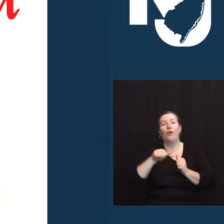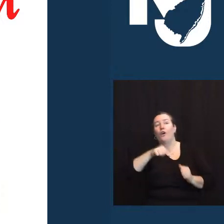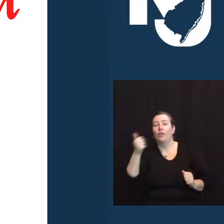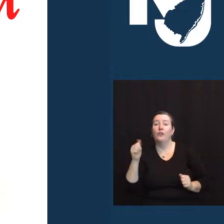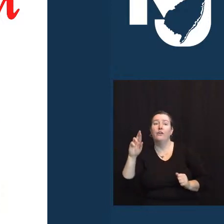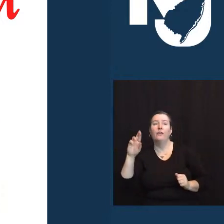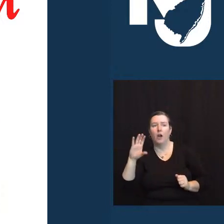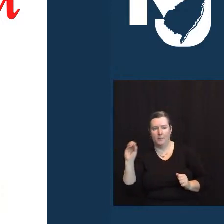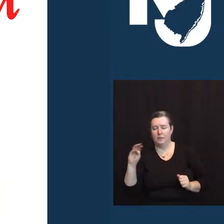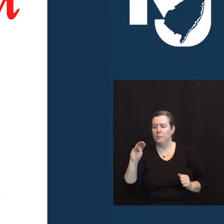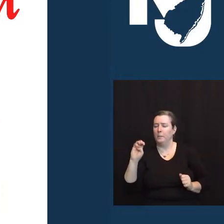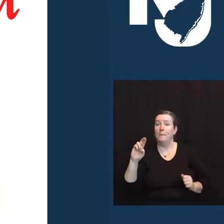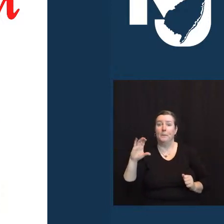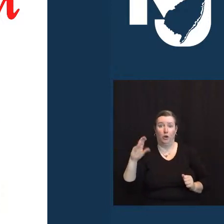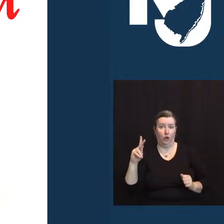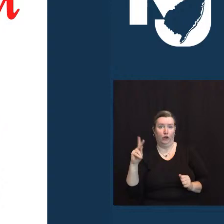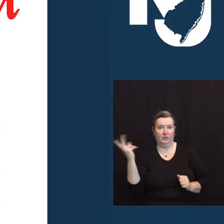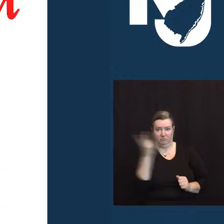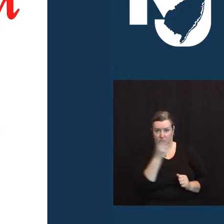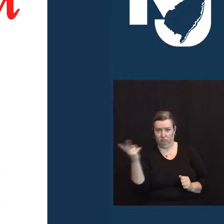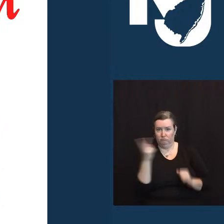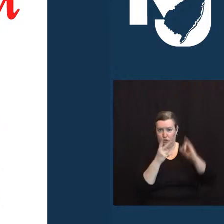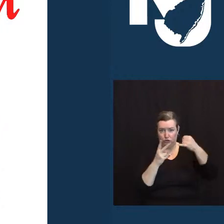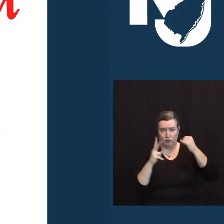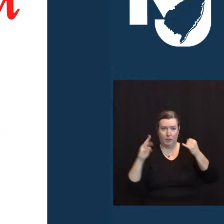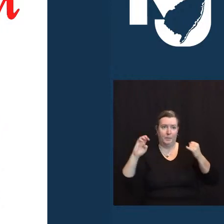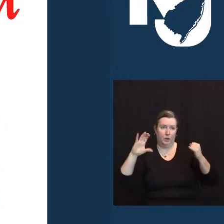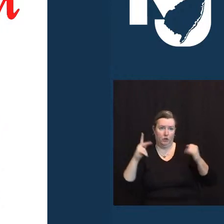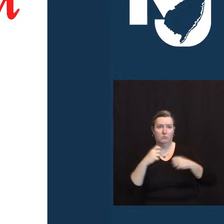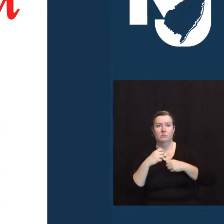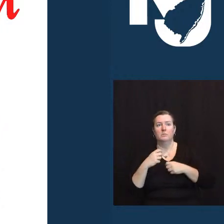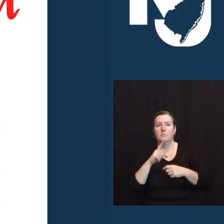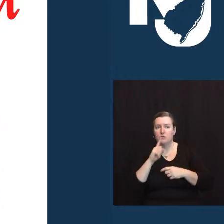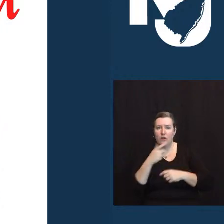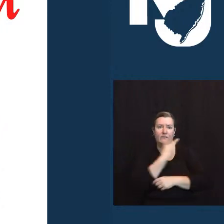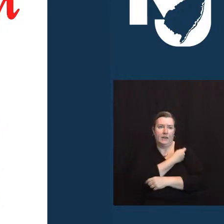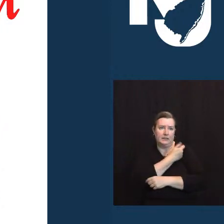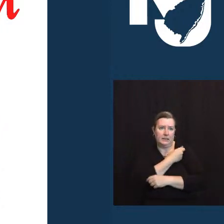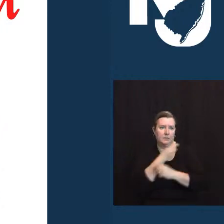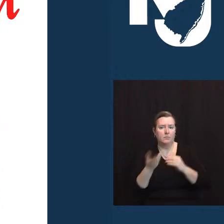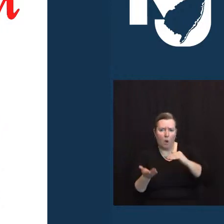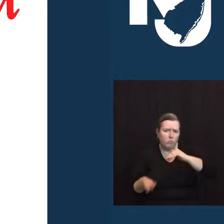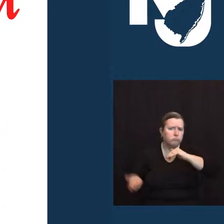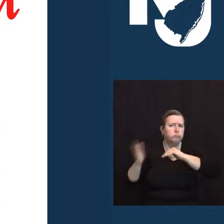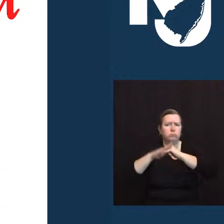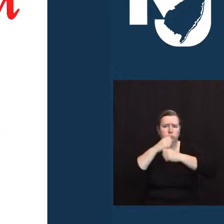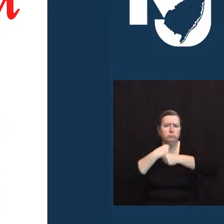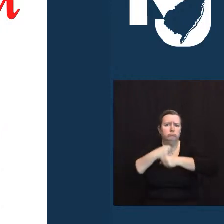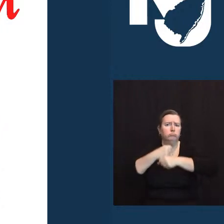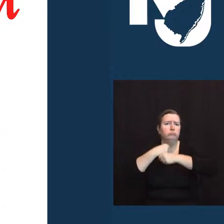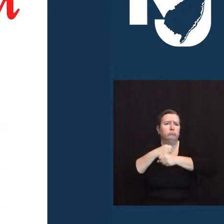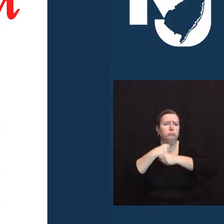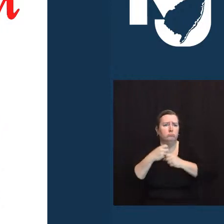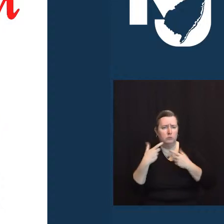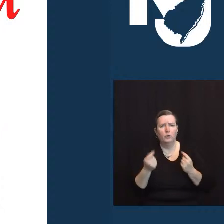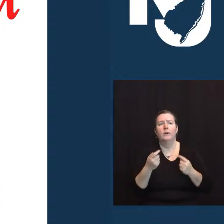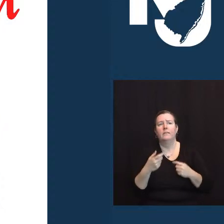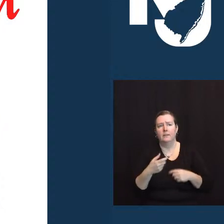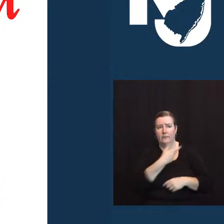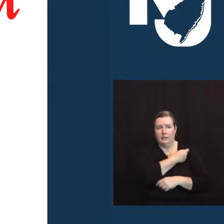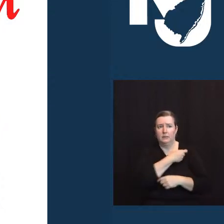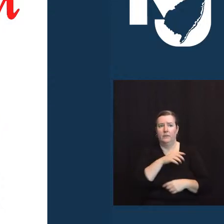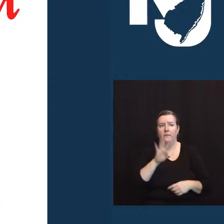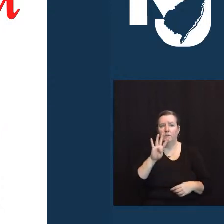ensure the vaccine supply we will need to reach our benchmark goal of vaccinating 4.7 million New Jersey adults.